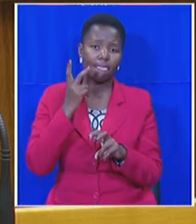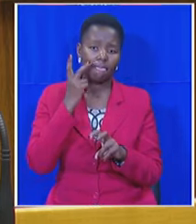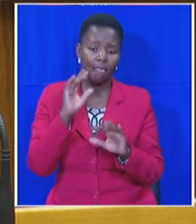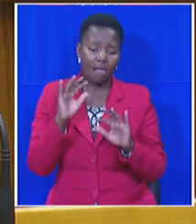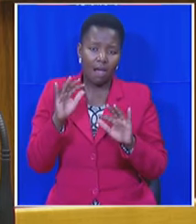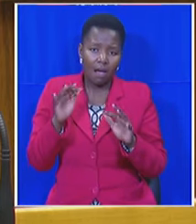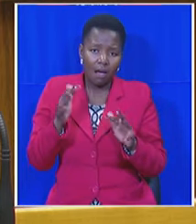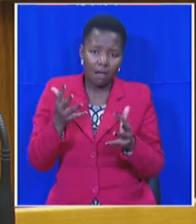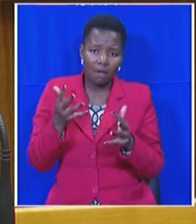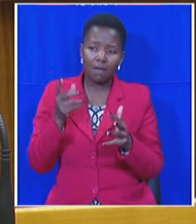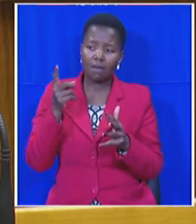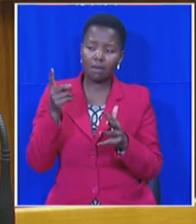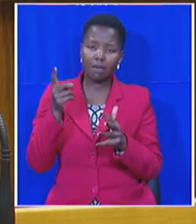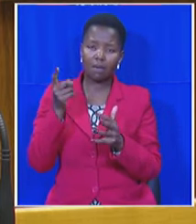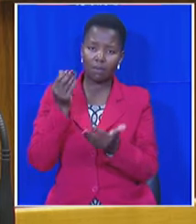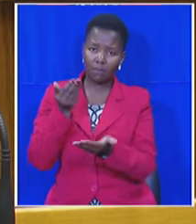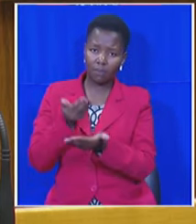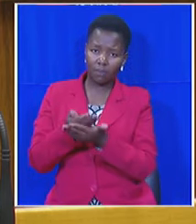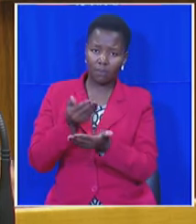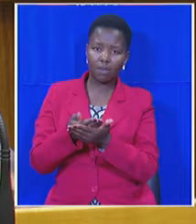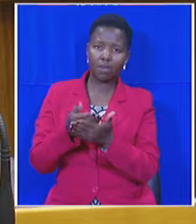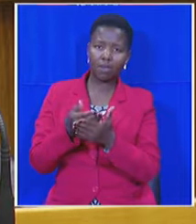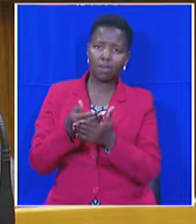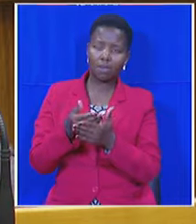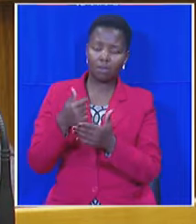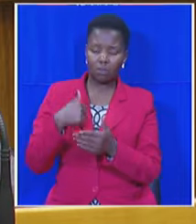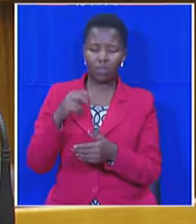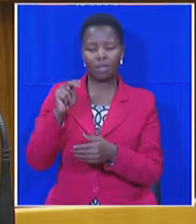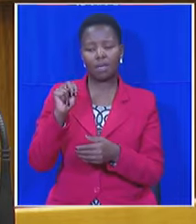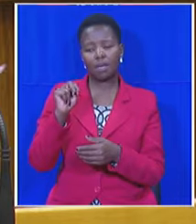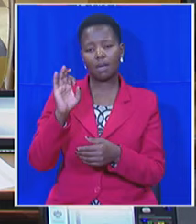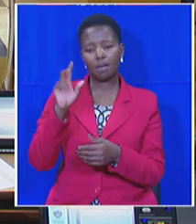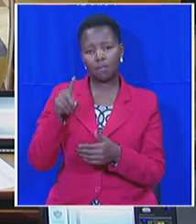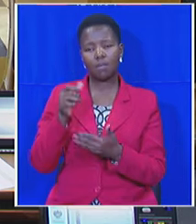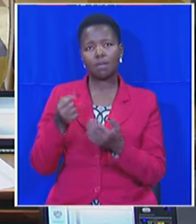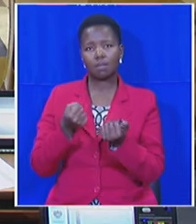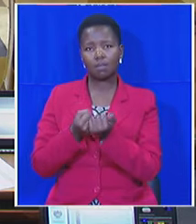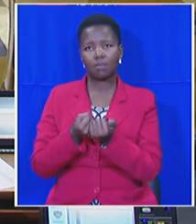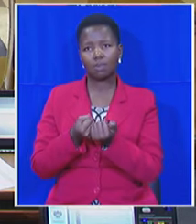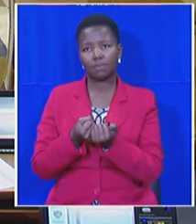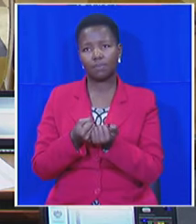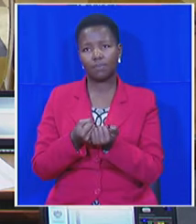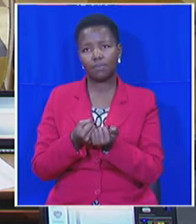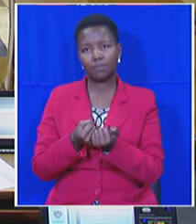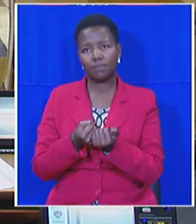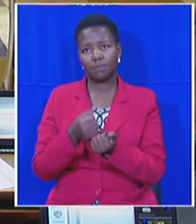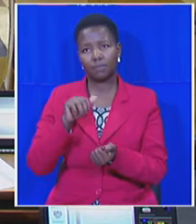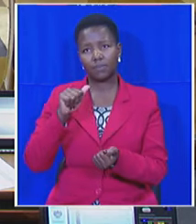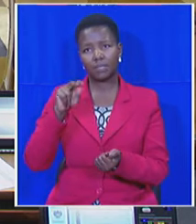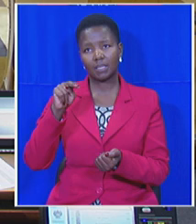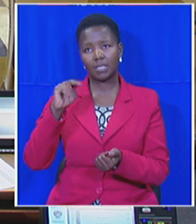have a serious problem and act accordingly. The National Freedom Party supports this. Thank you.